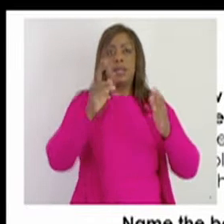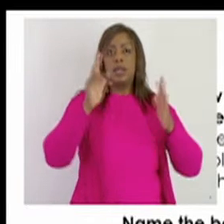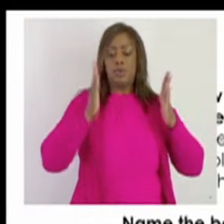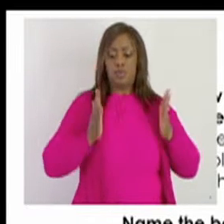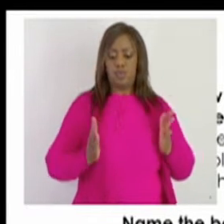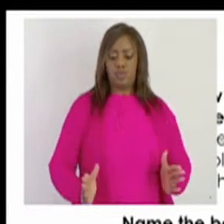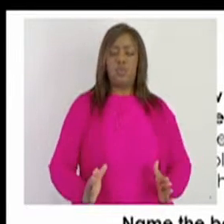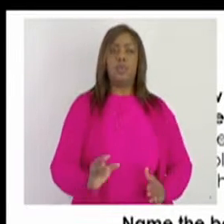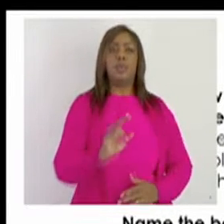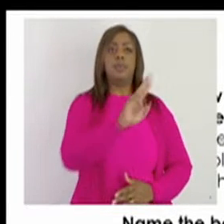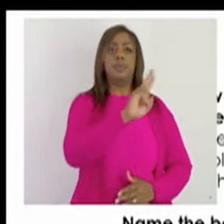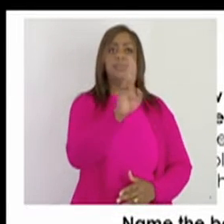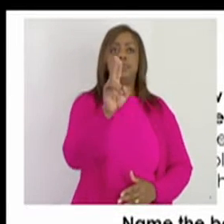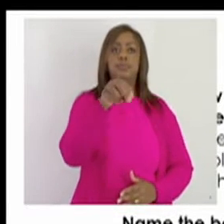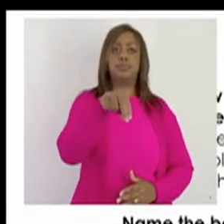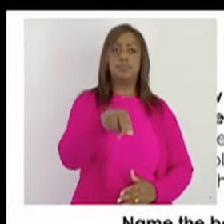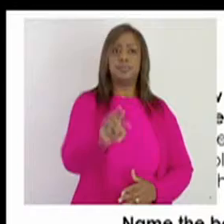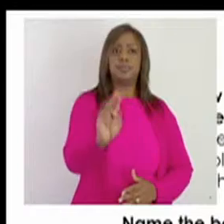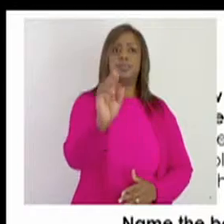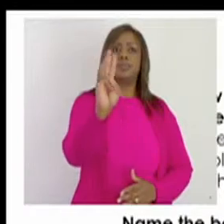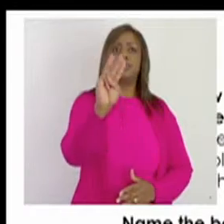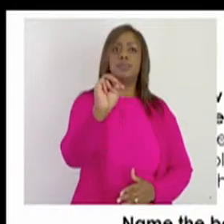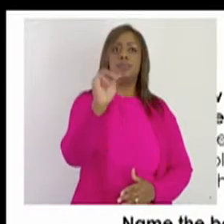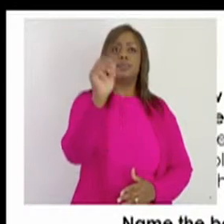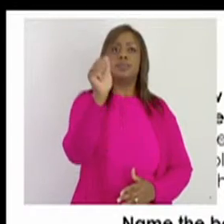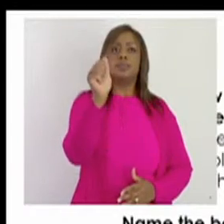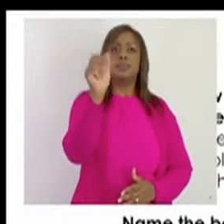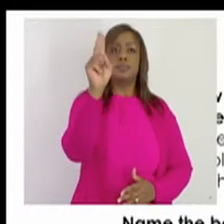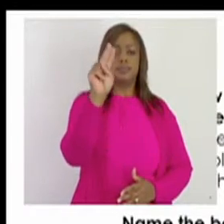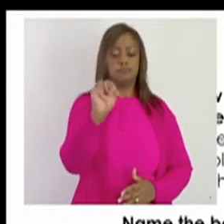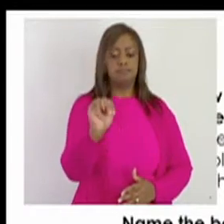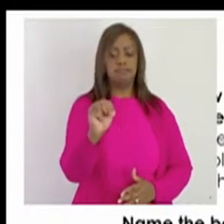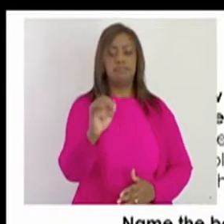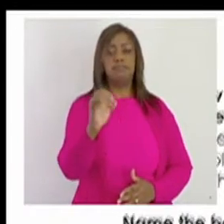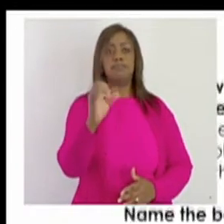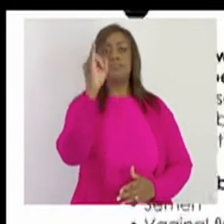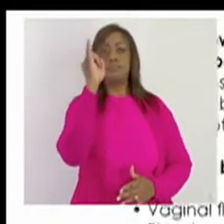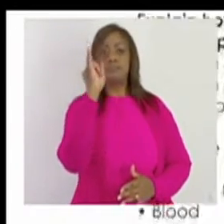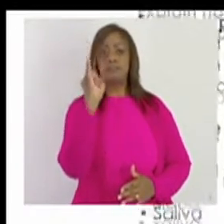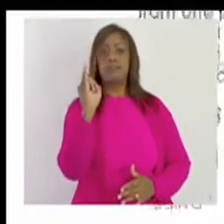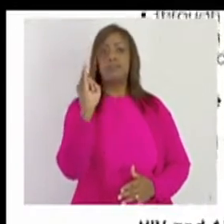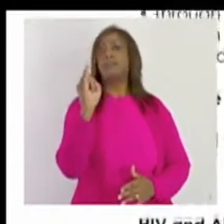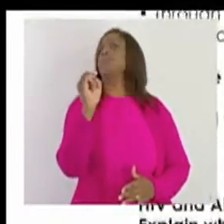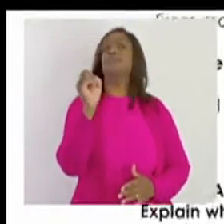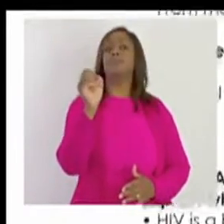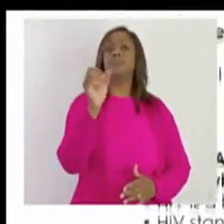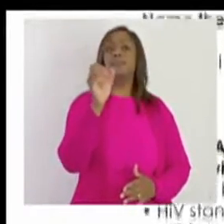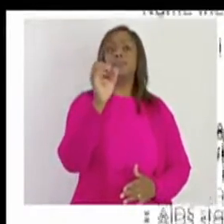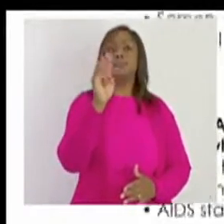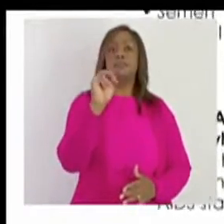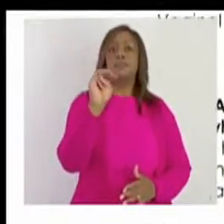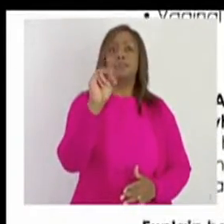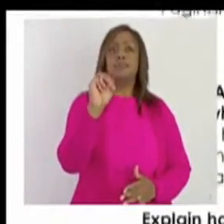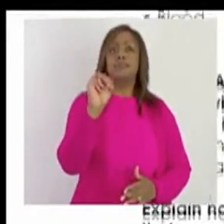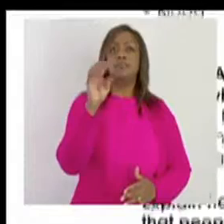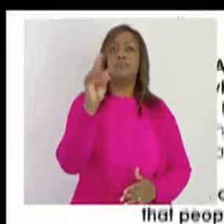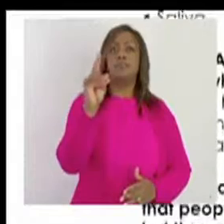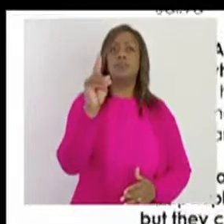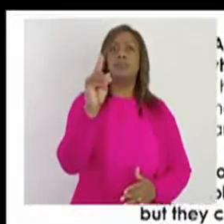are the body fluids that can be infected with HIV. The next thing that you need to know in today's lesson